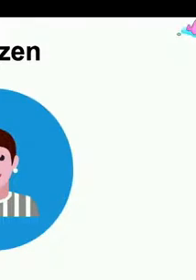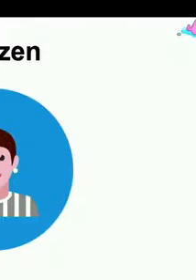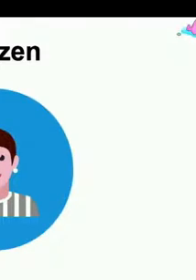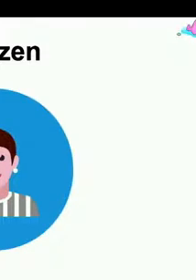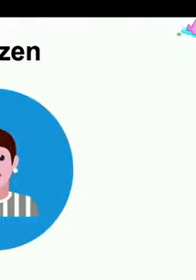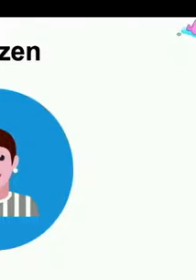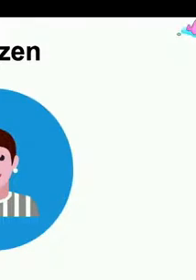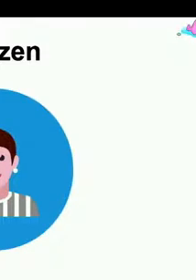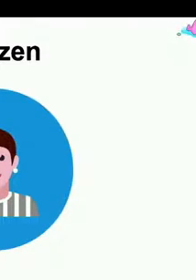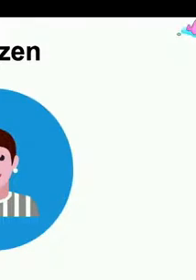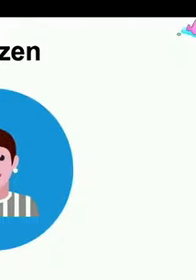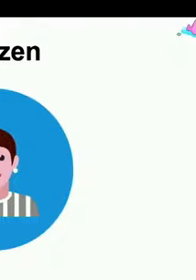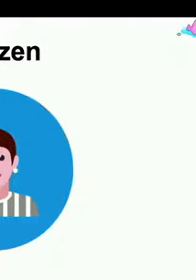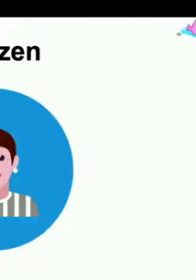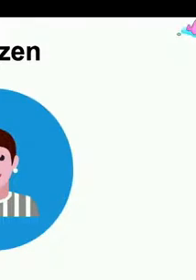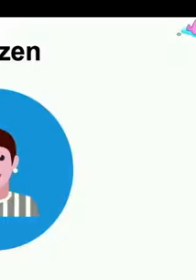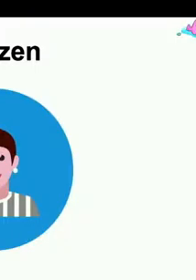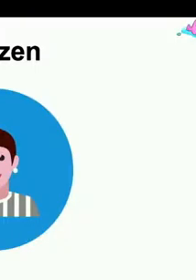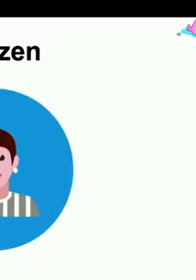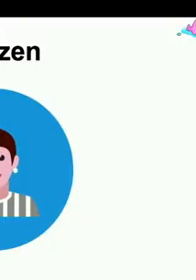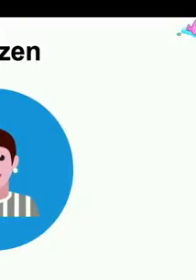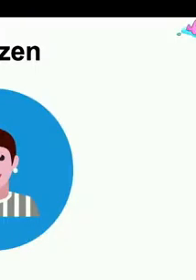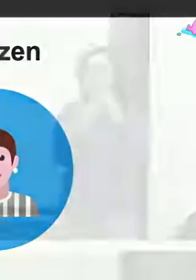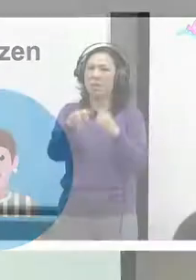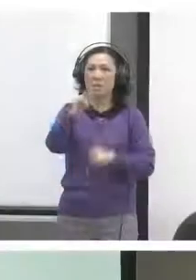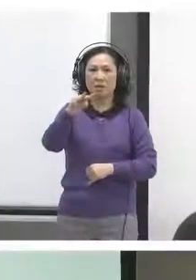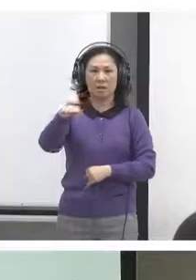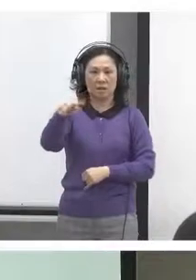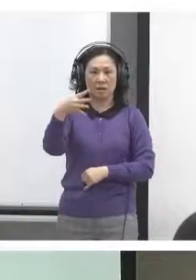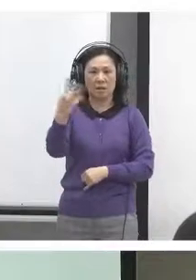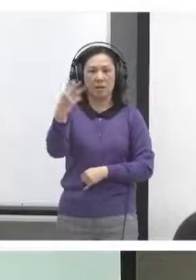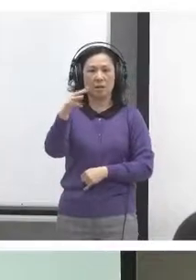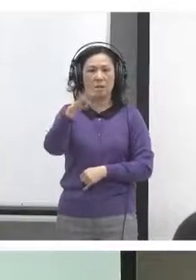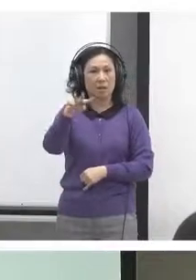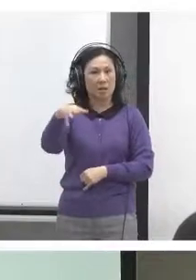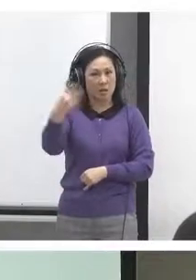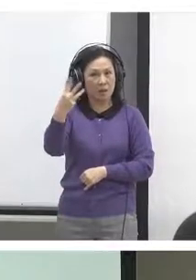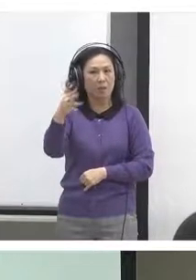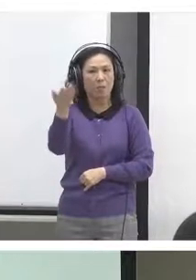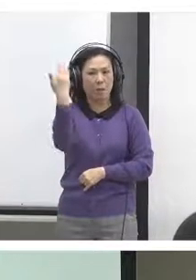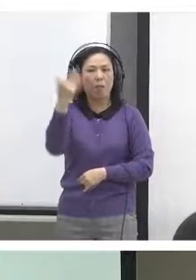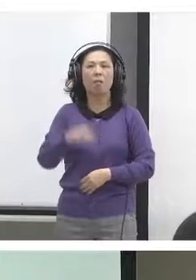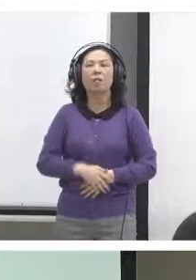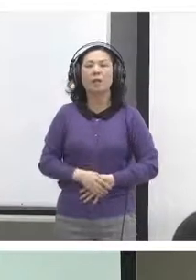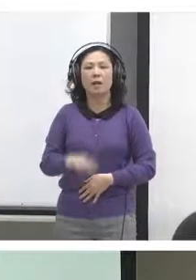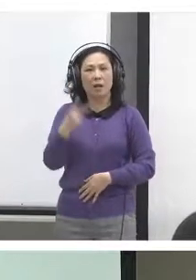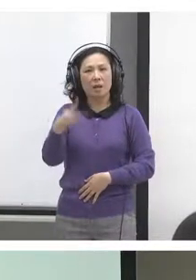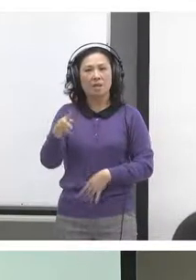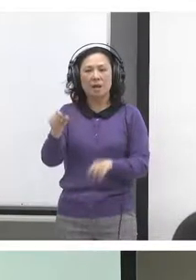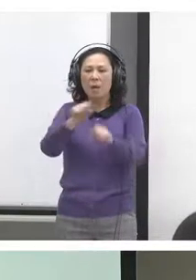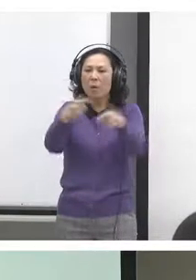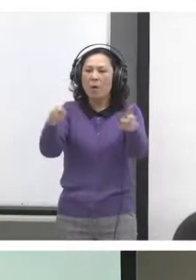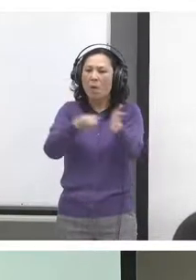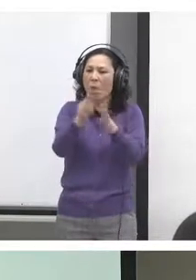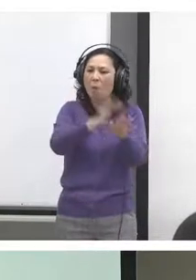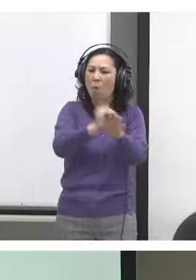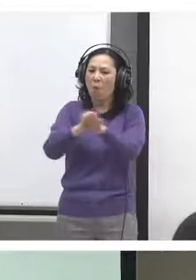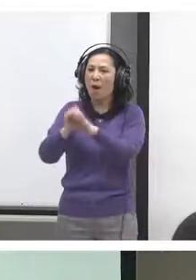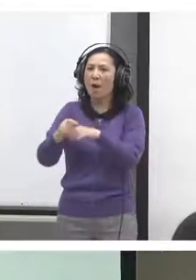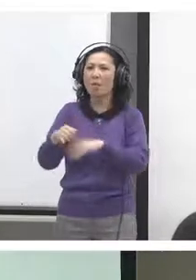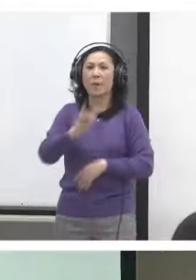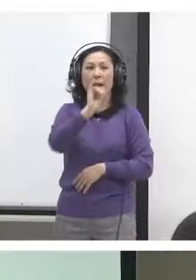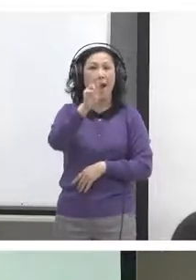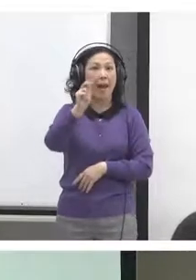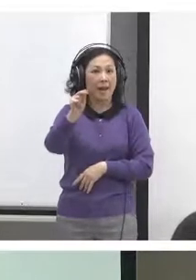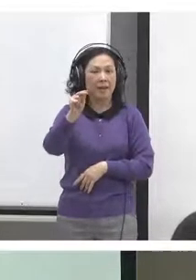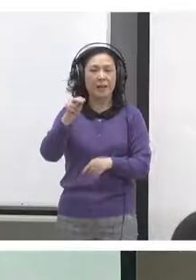4,300 people. There are people from diverse professions like IT engineers, designers, or